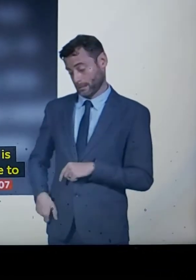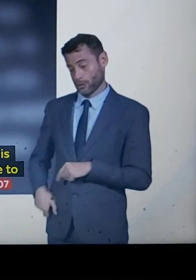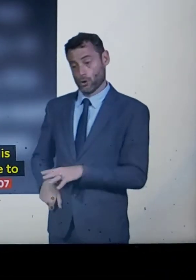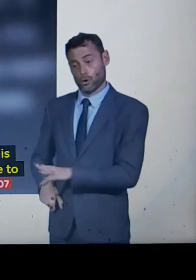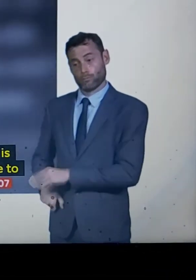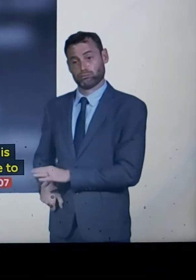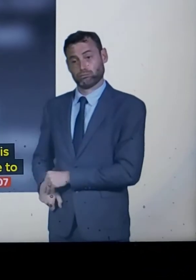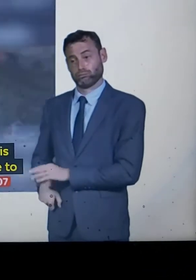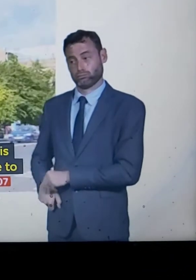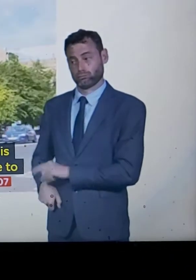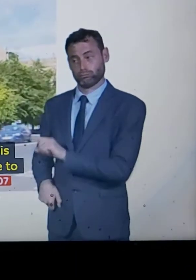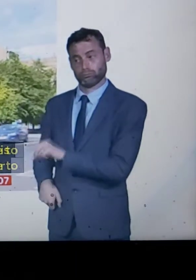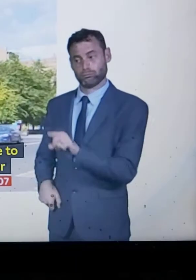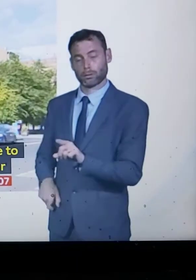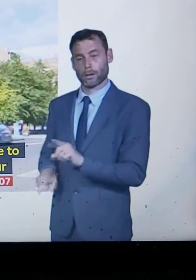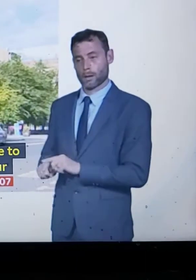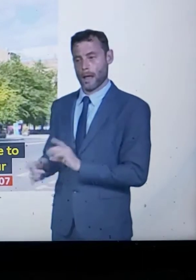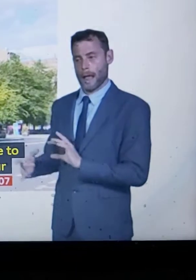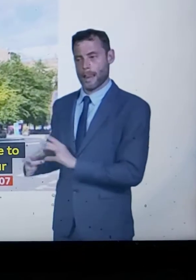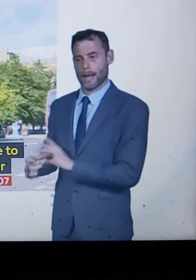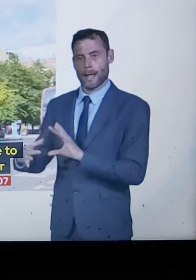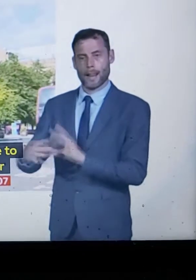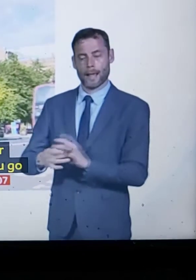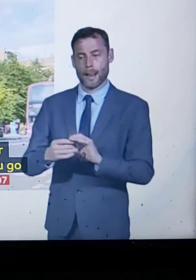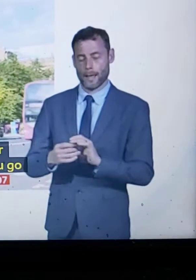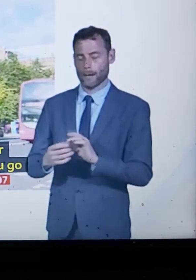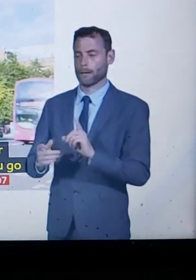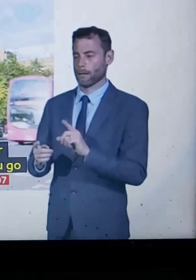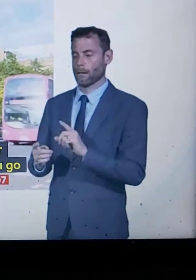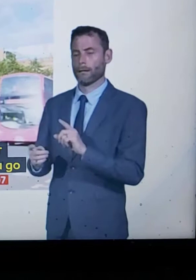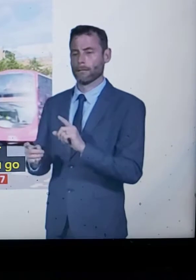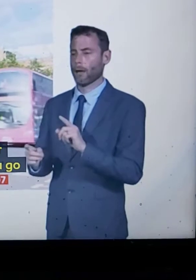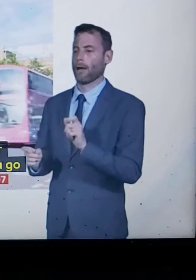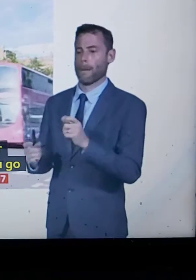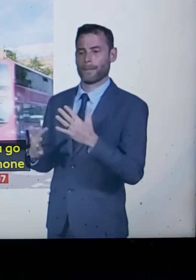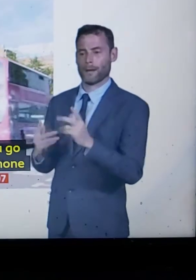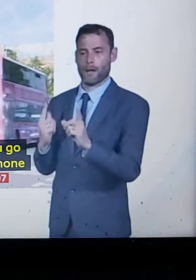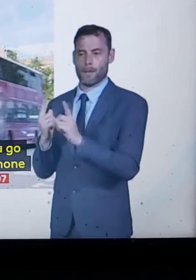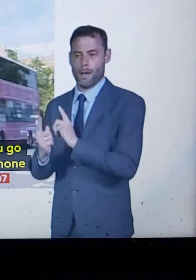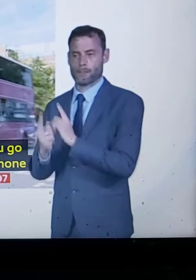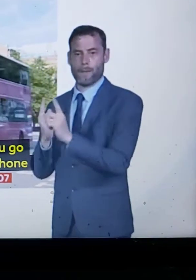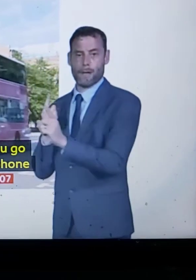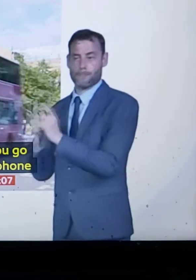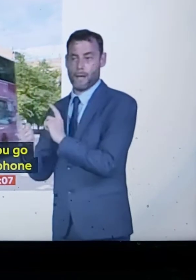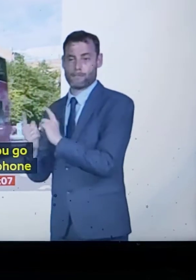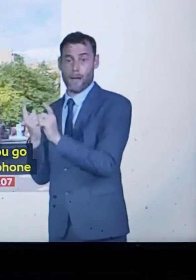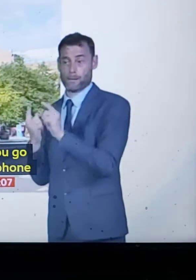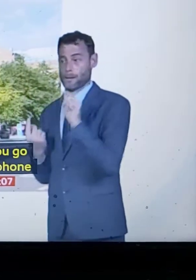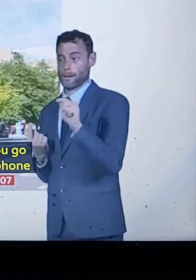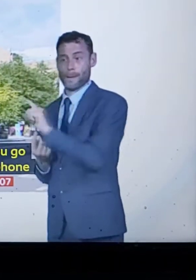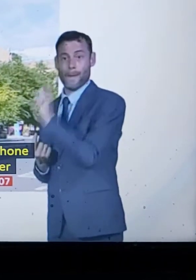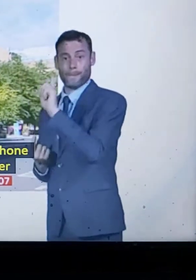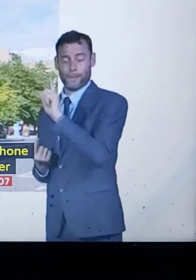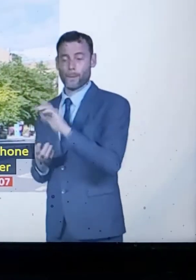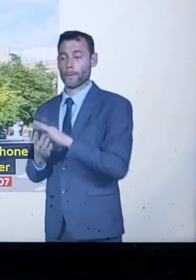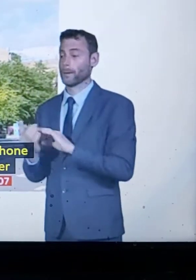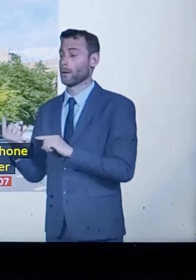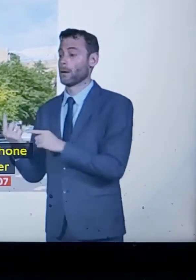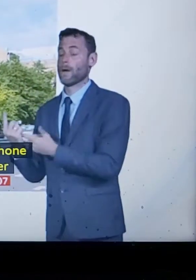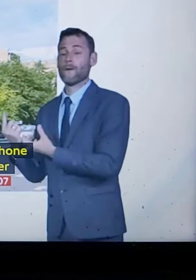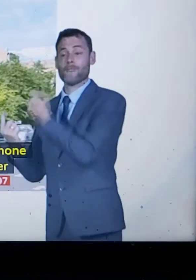is linking up with the app on other people's phones. If one of those people then tests positive for coronavirus, well, then they let the app know,